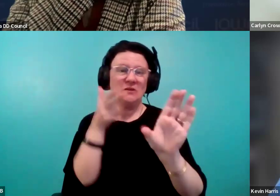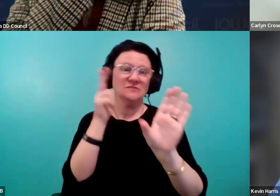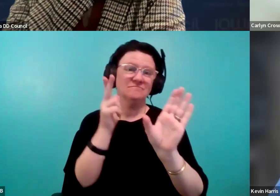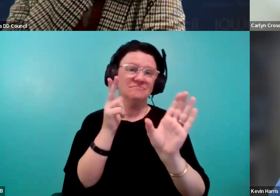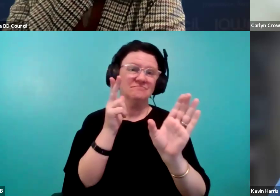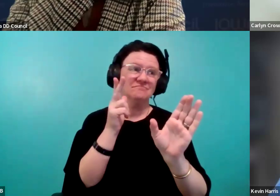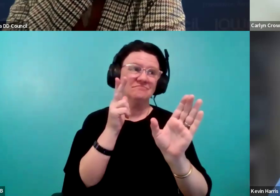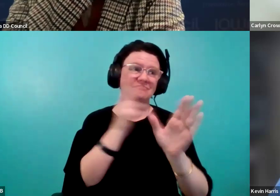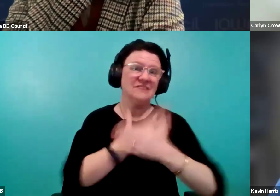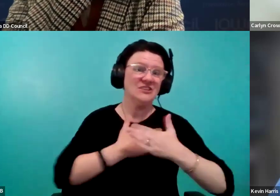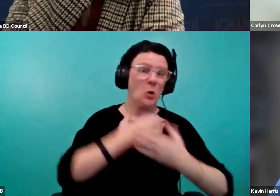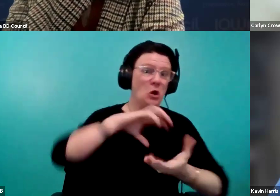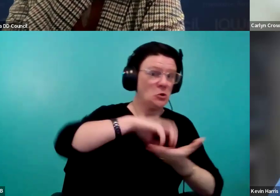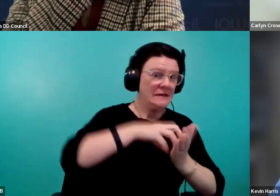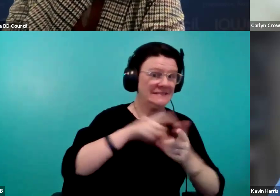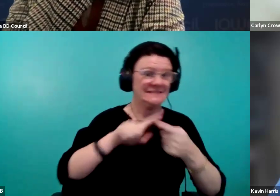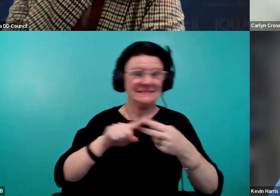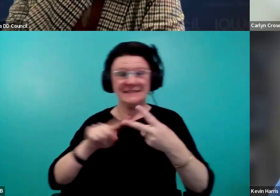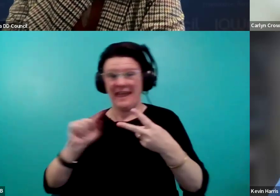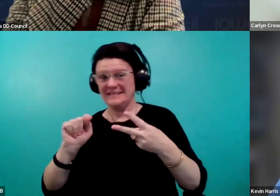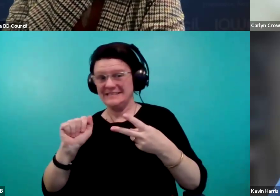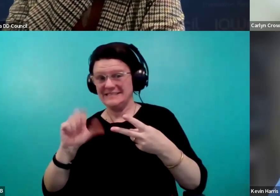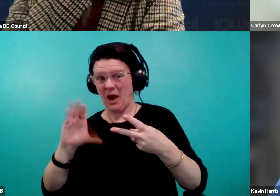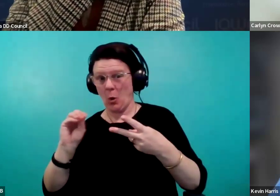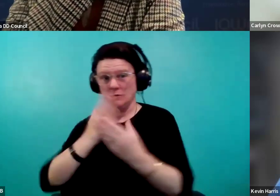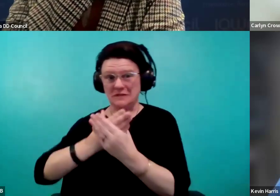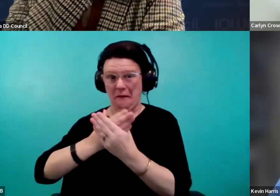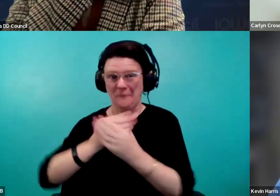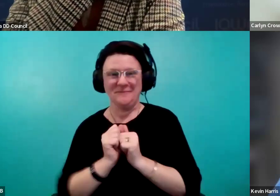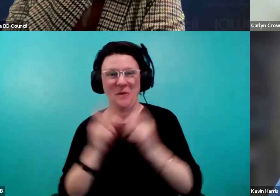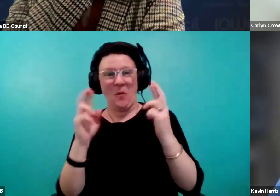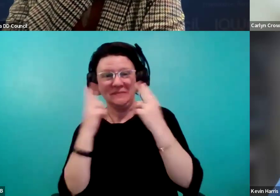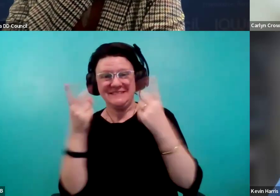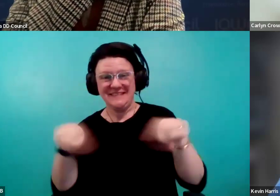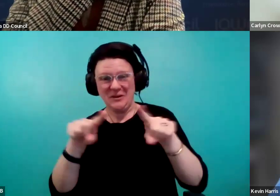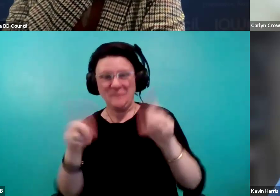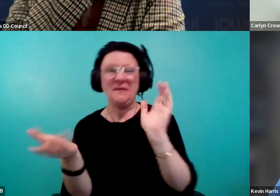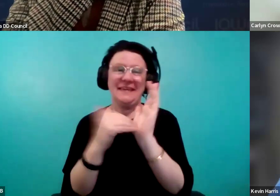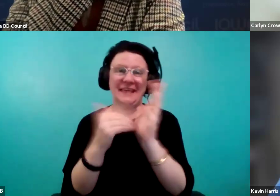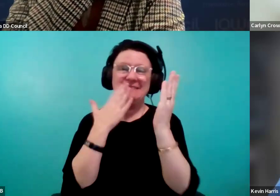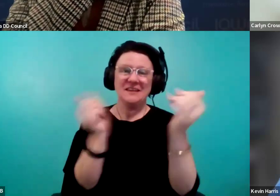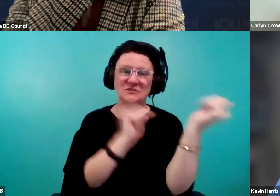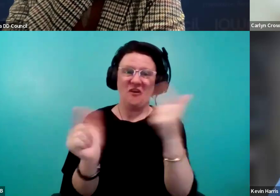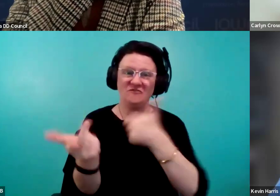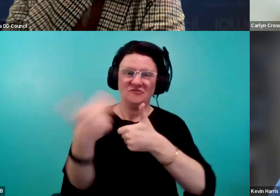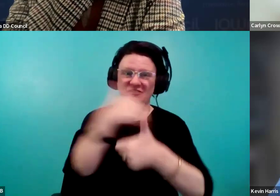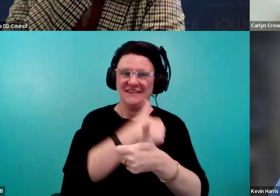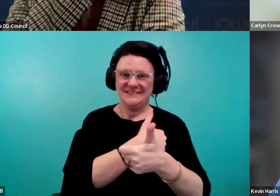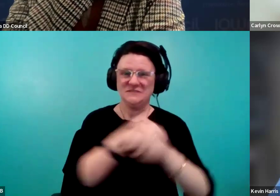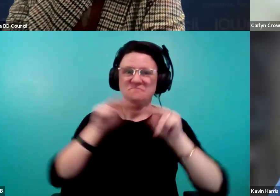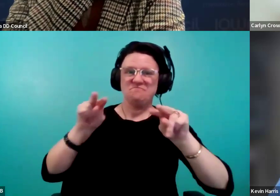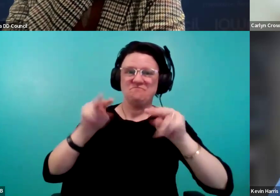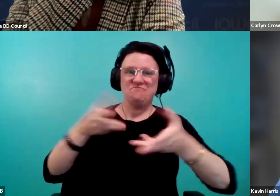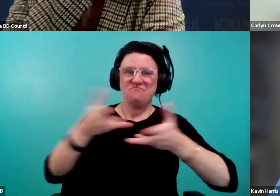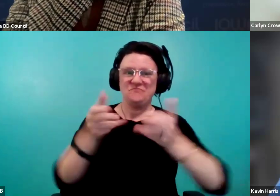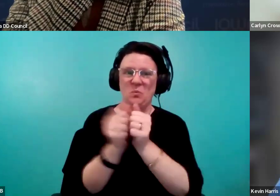and tacos. So, food motivates. So hope to see you there. And again, thanks everybody for joining today. And we look forward